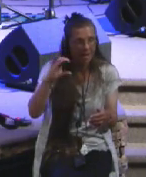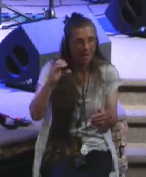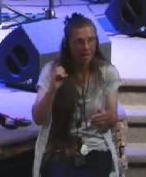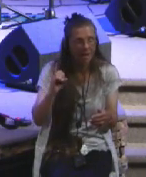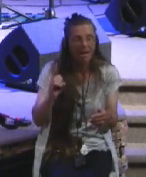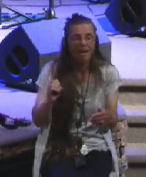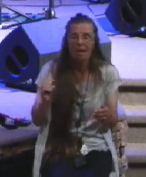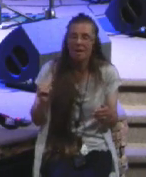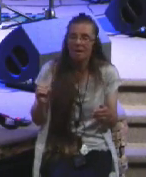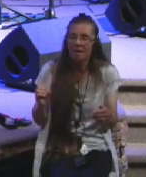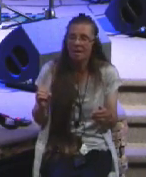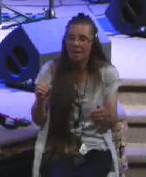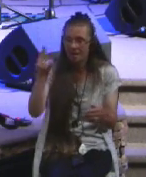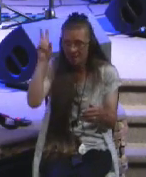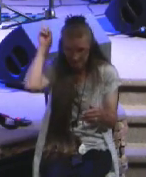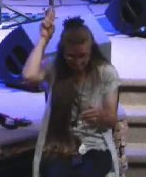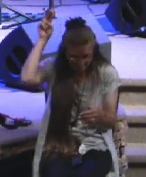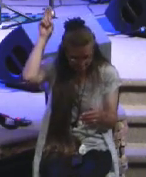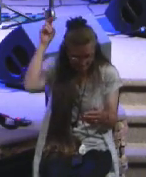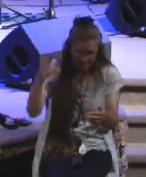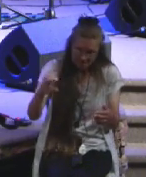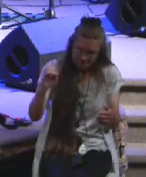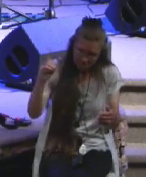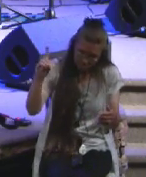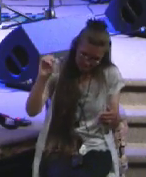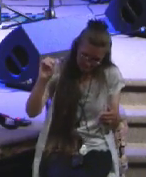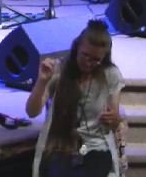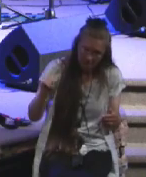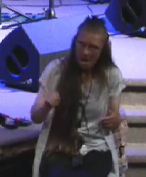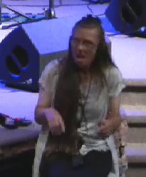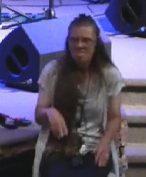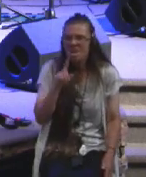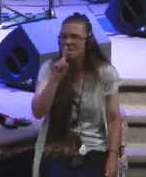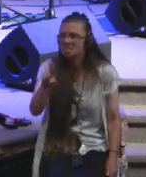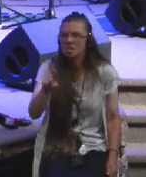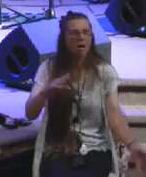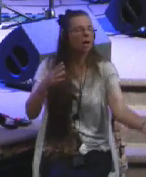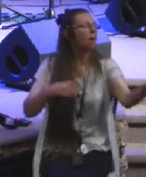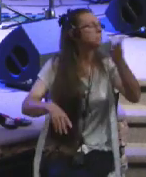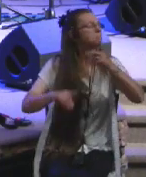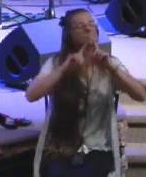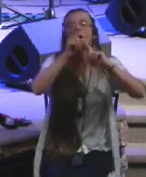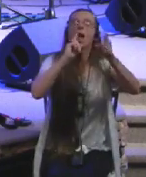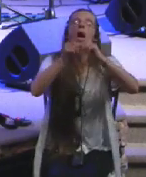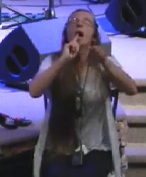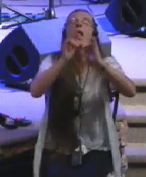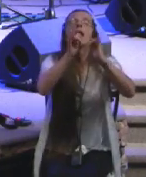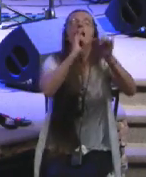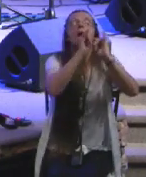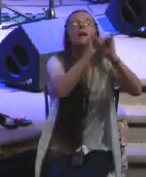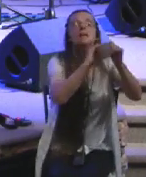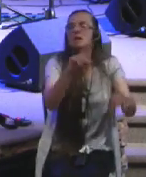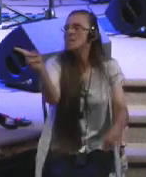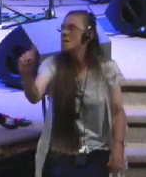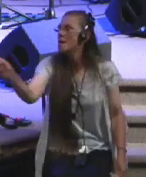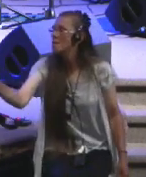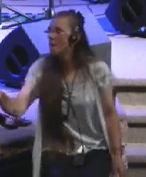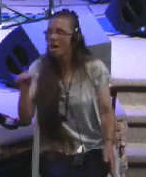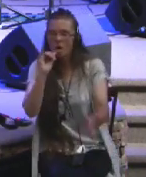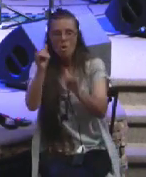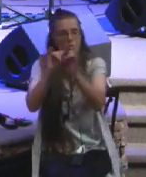order to get code out across there. Man, they could talk as openly as they wanted. Because, I mean, don't nobody